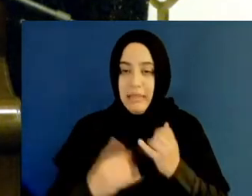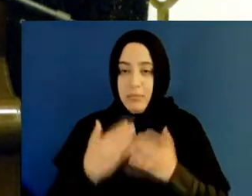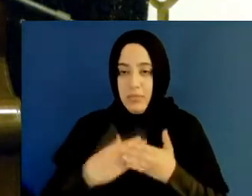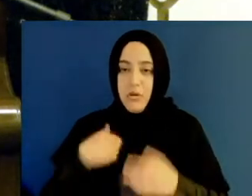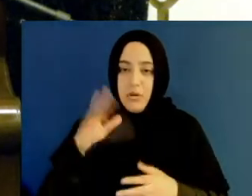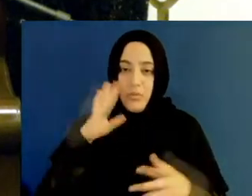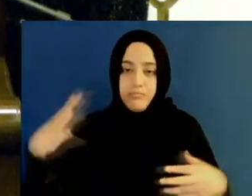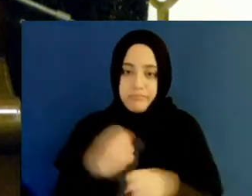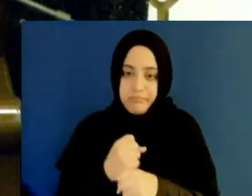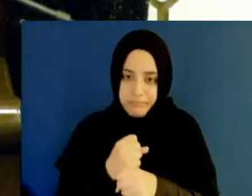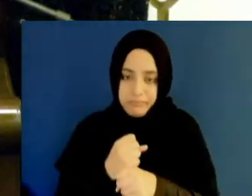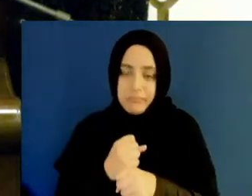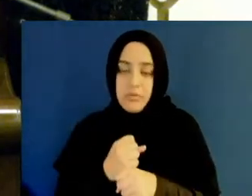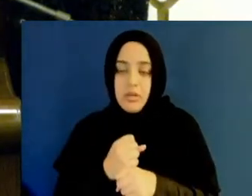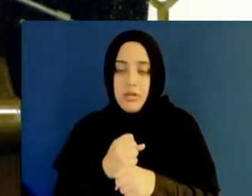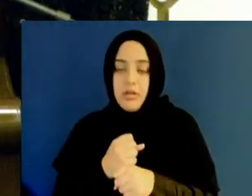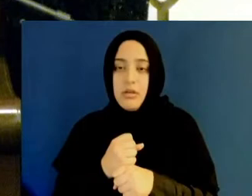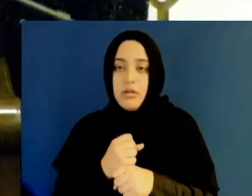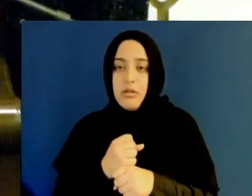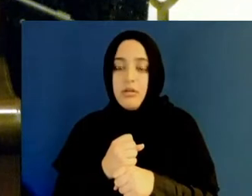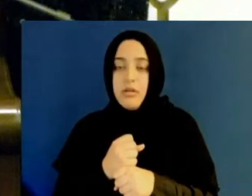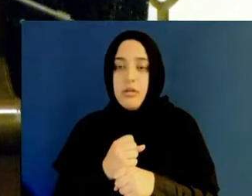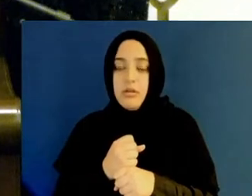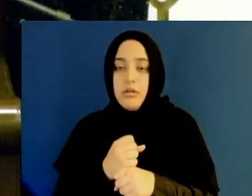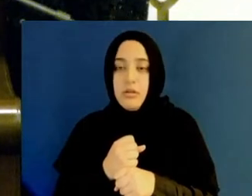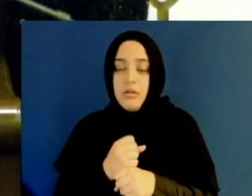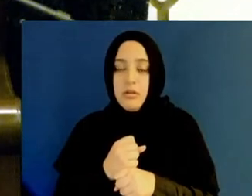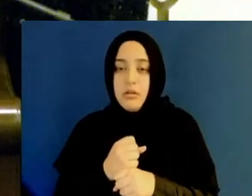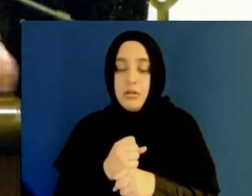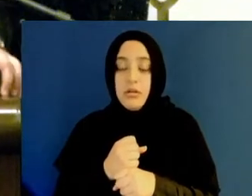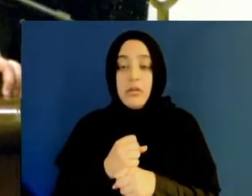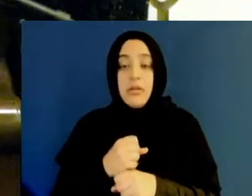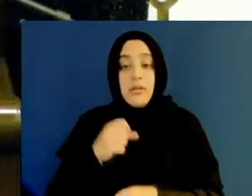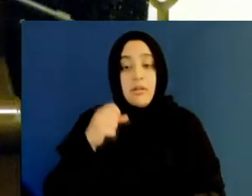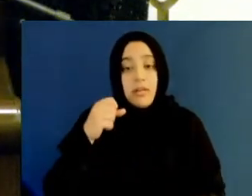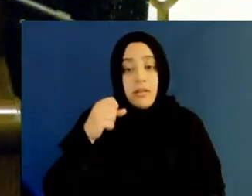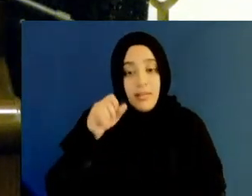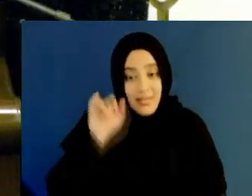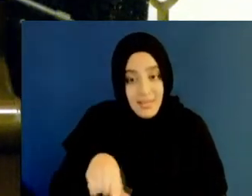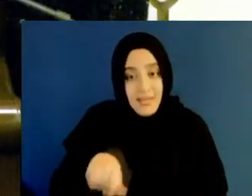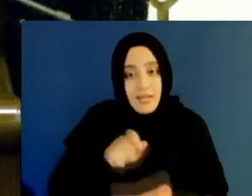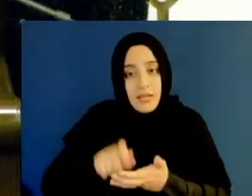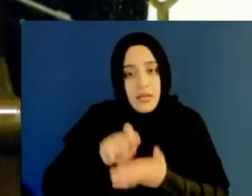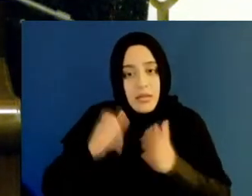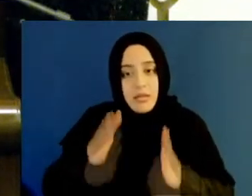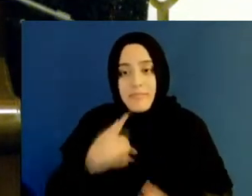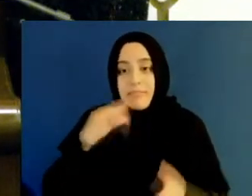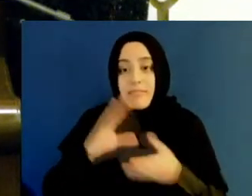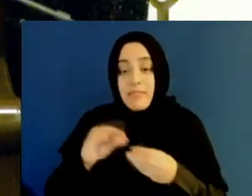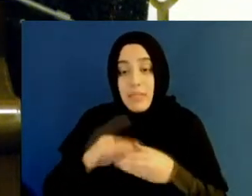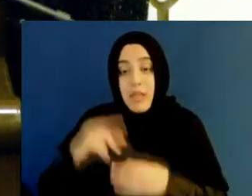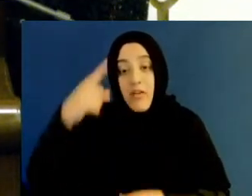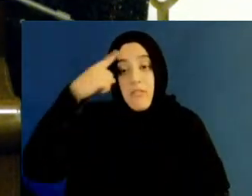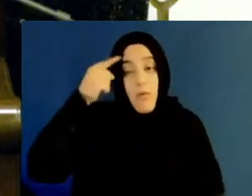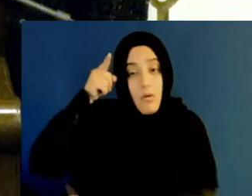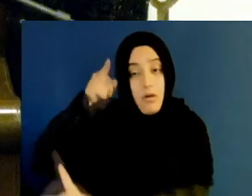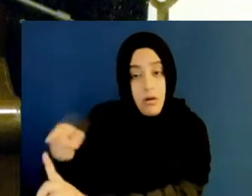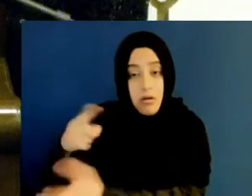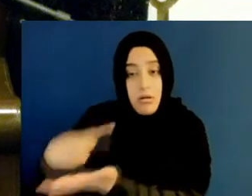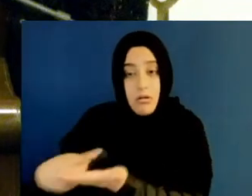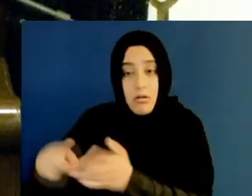nisa. Fudayl goes on to say that in regards to Ali ibn al-Husayn